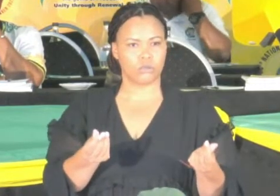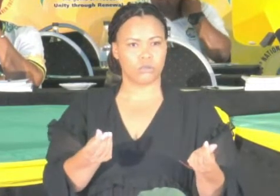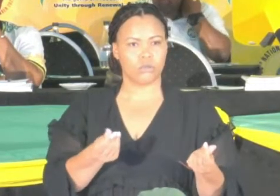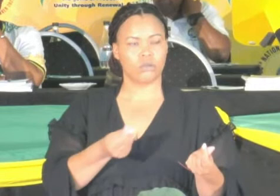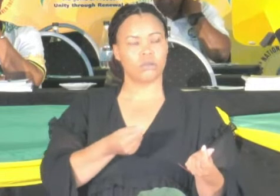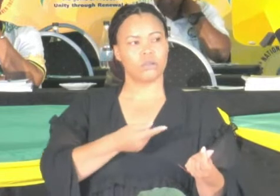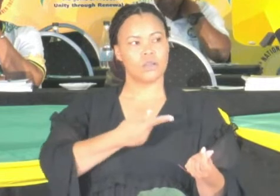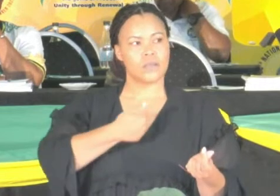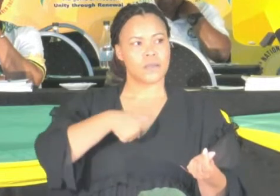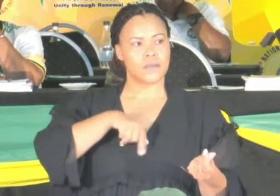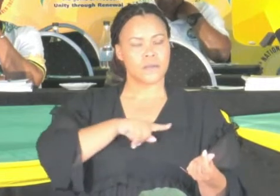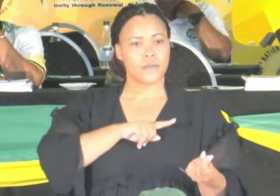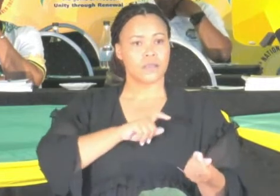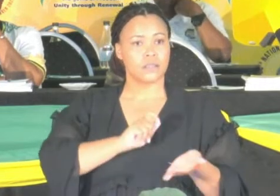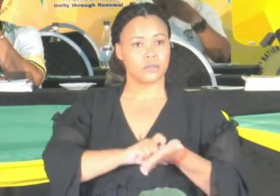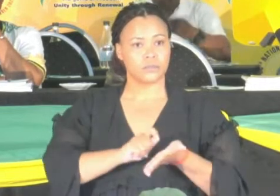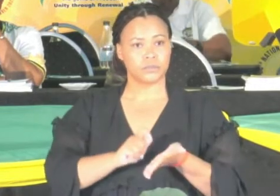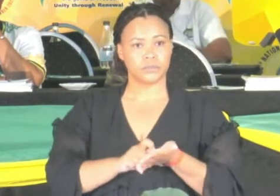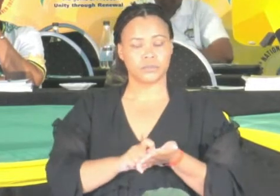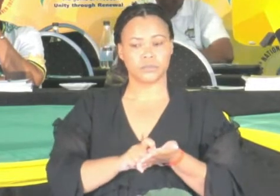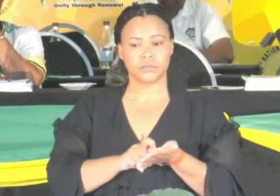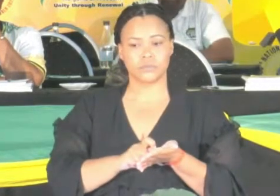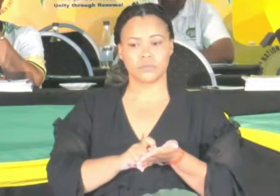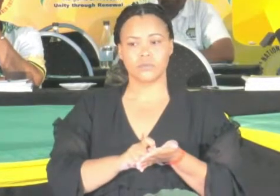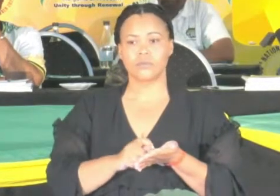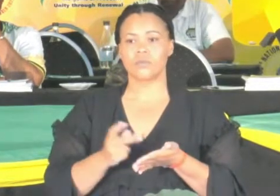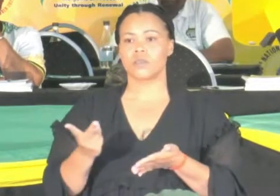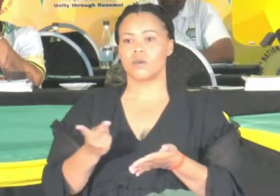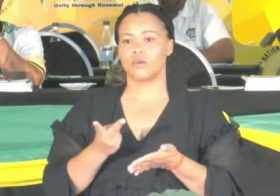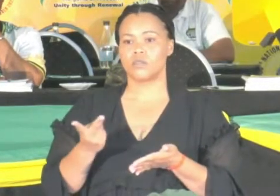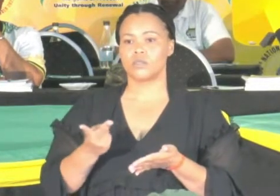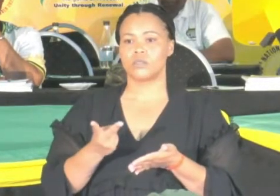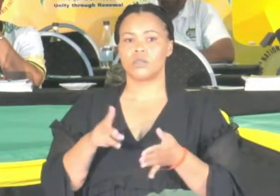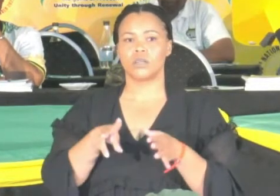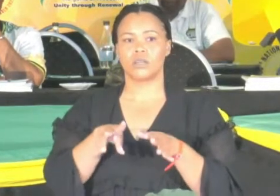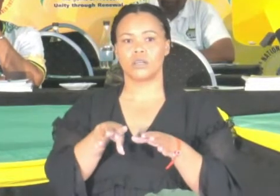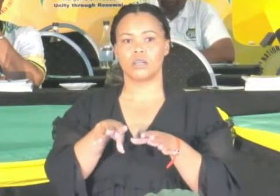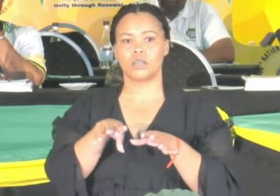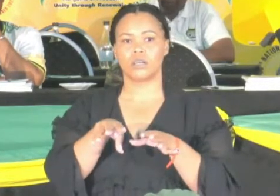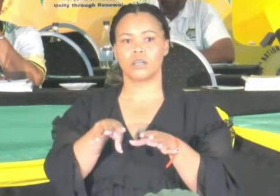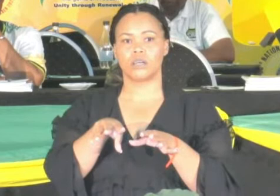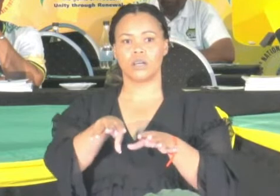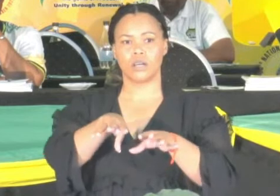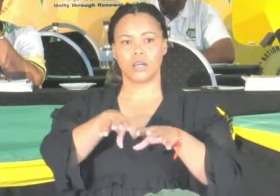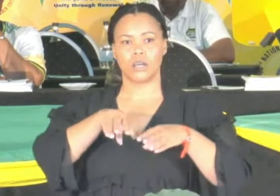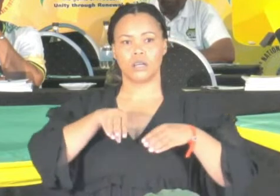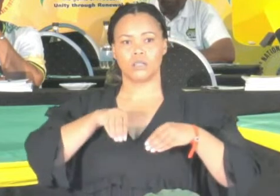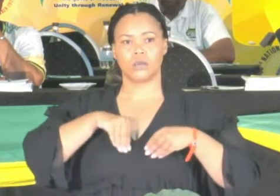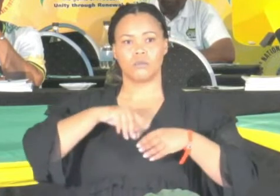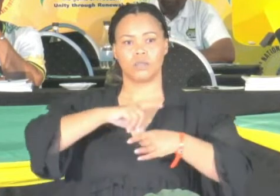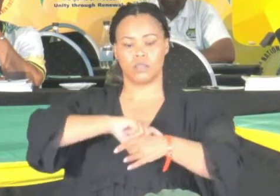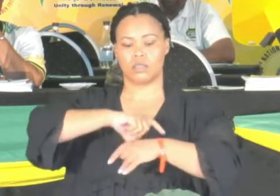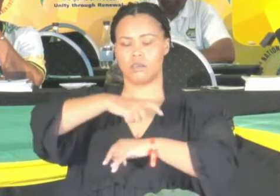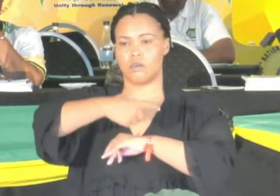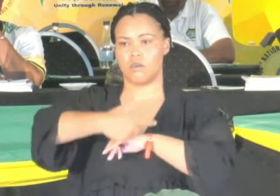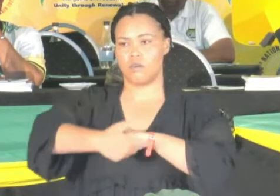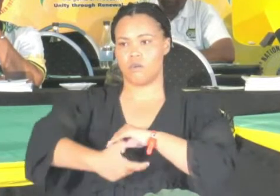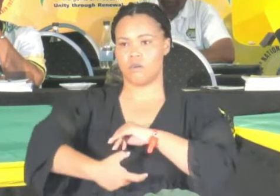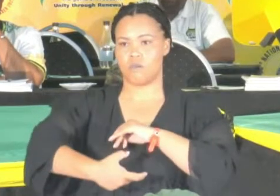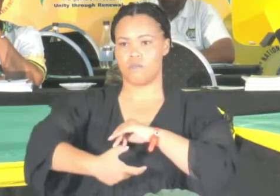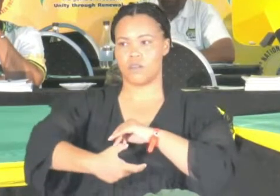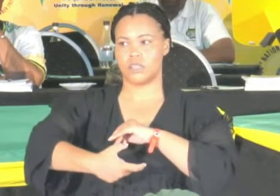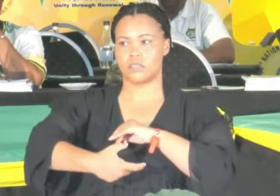were formulated, and in the end to also adopt the conference declaration.